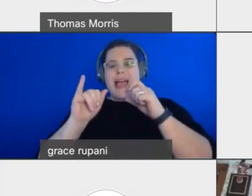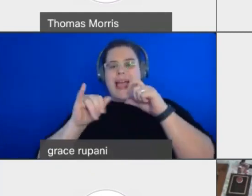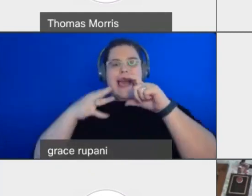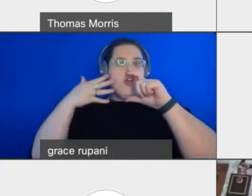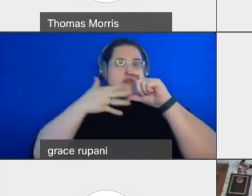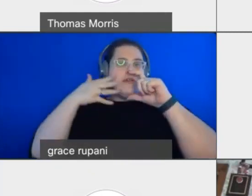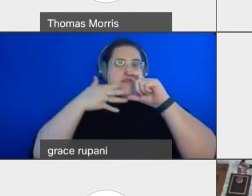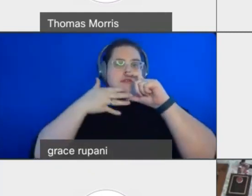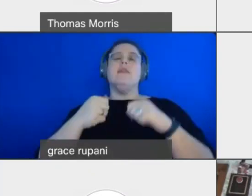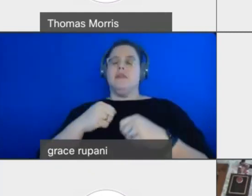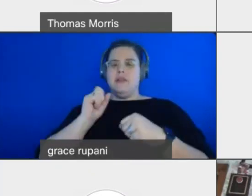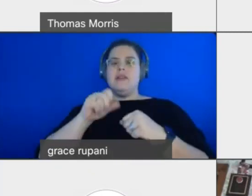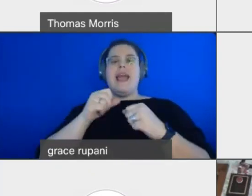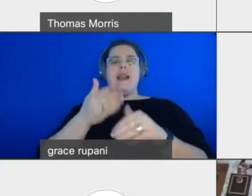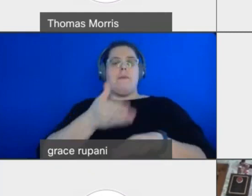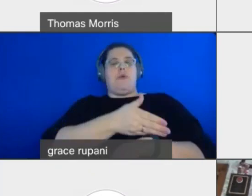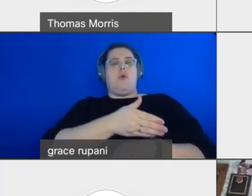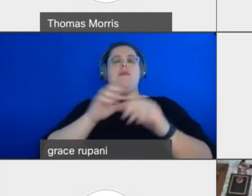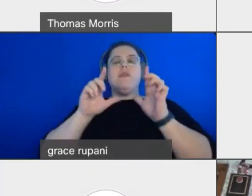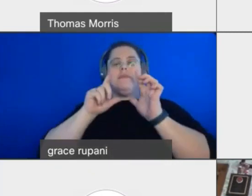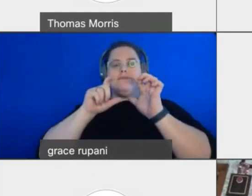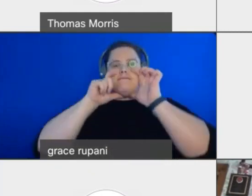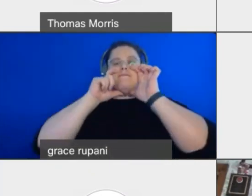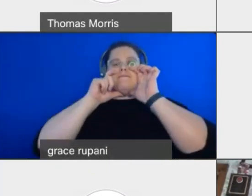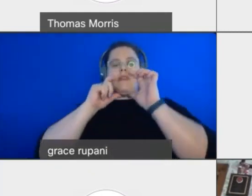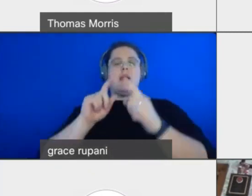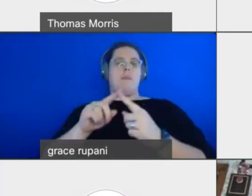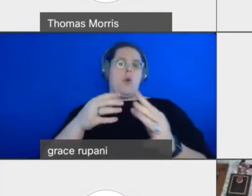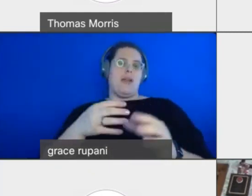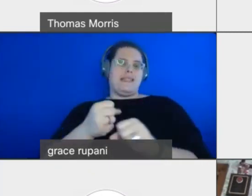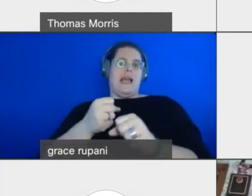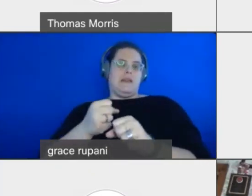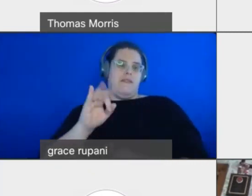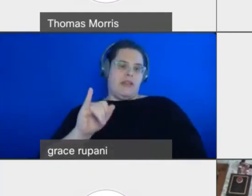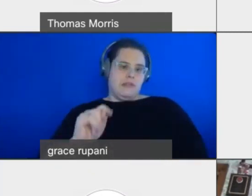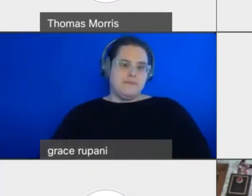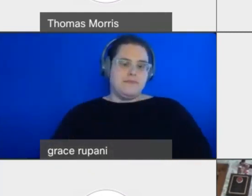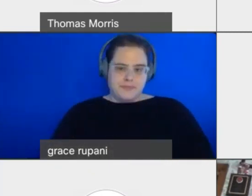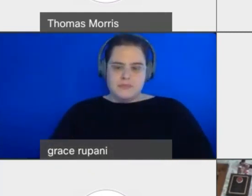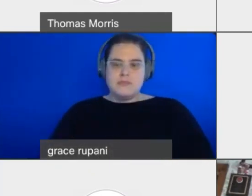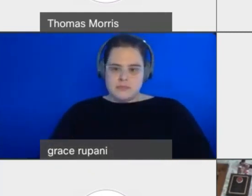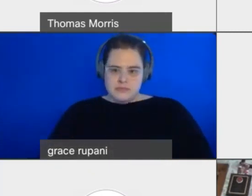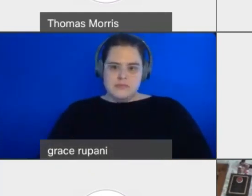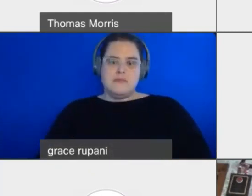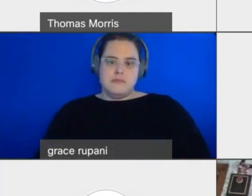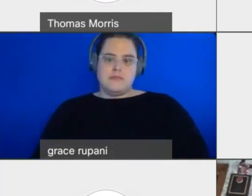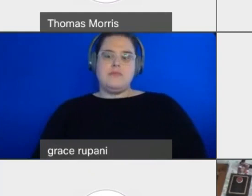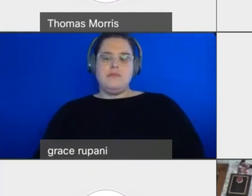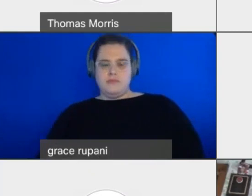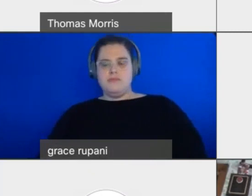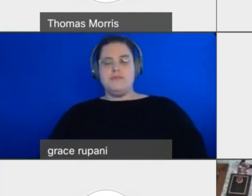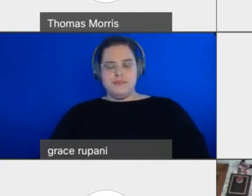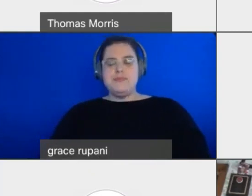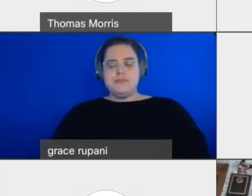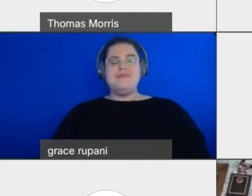improve fit for some people. If you do employ any of those strategies for your staff, they should, just like any